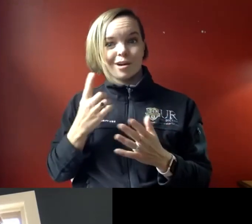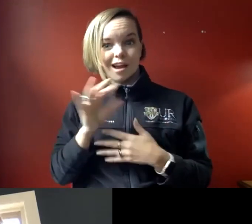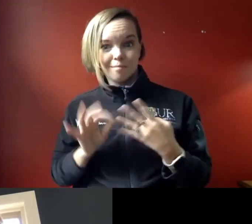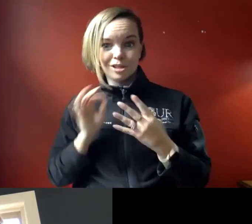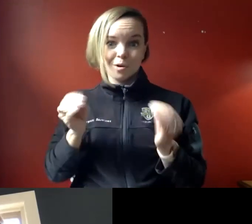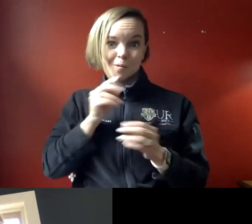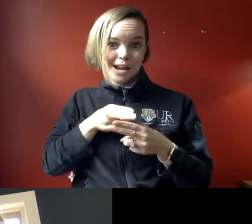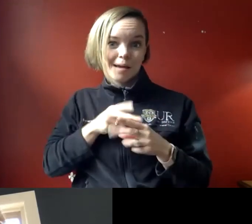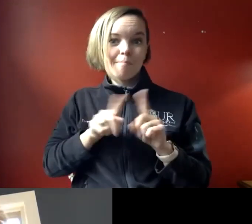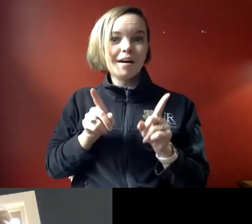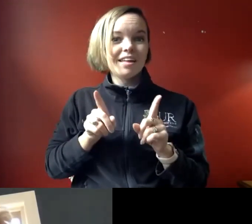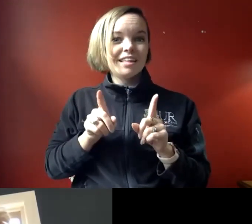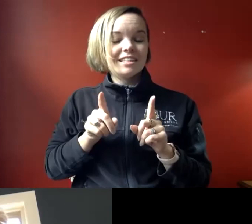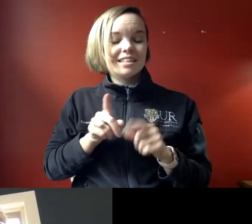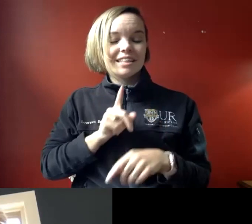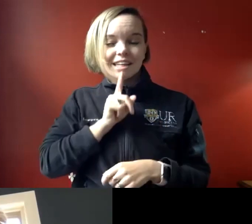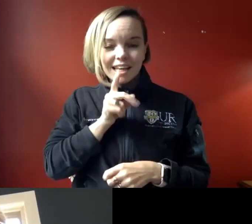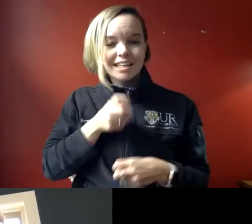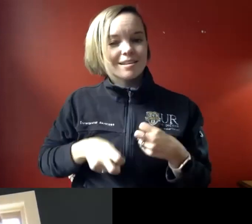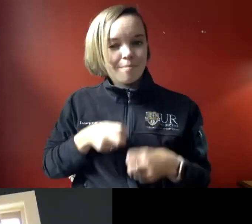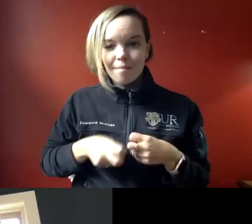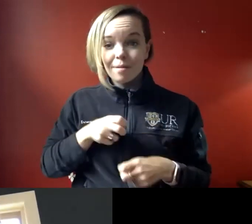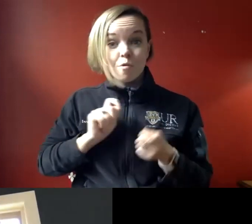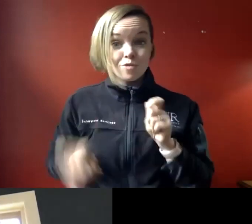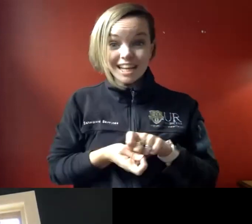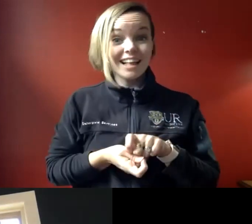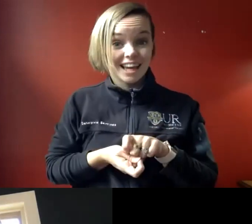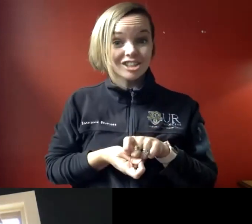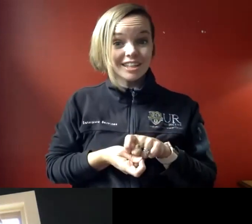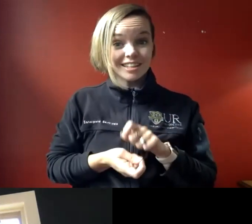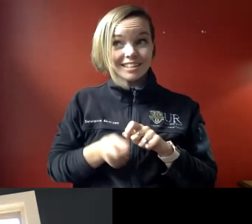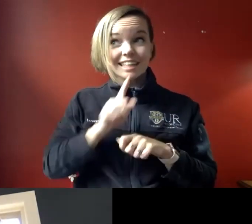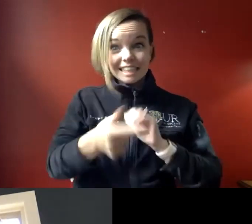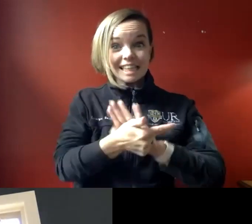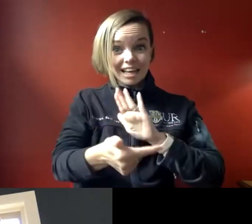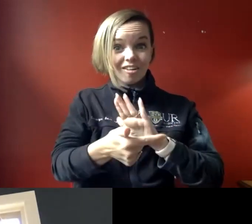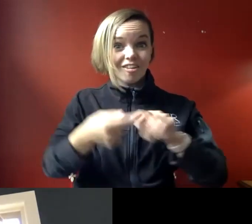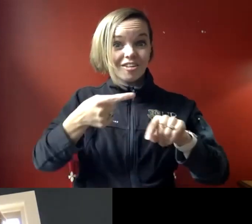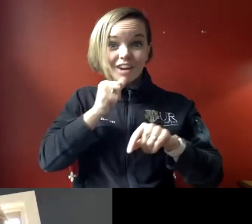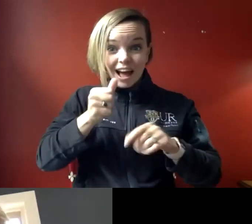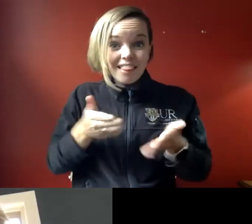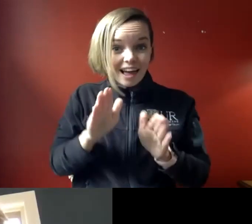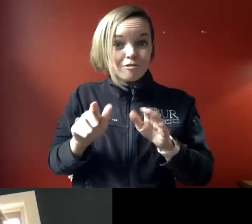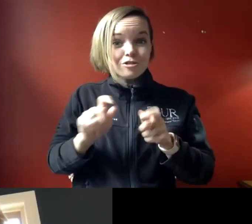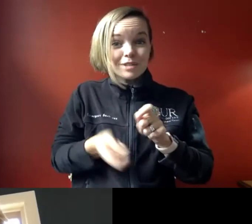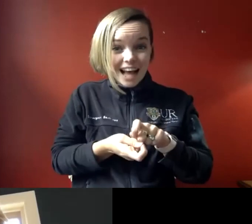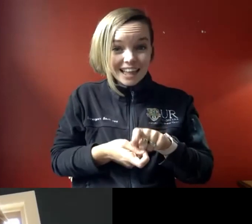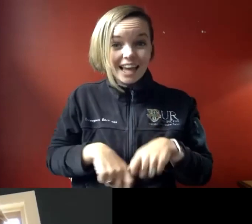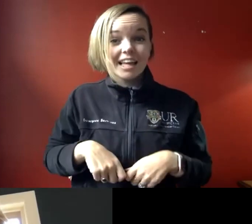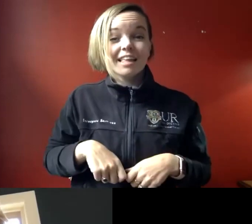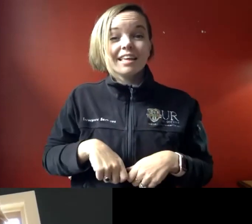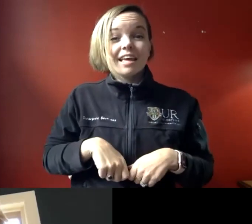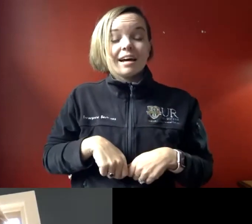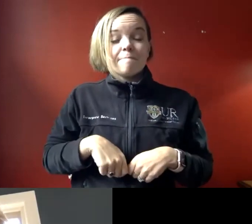But it is a problem. Retaliation is against the law, and you're not allowed to retaliate.